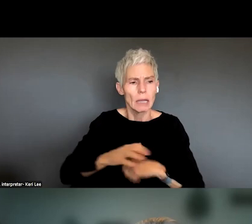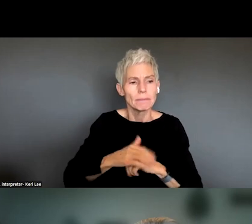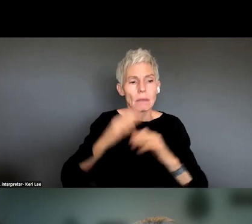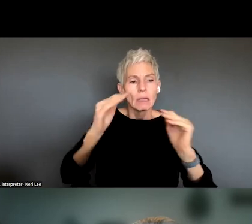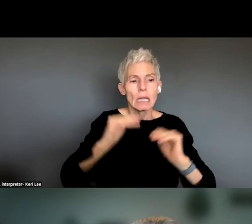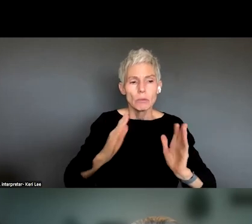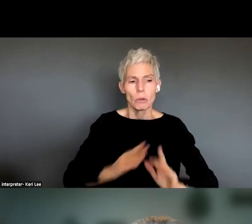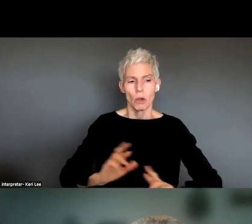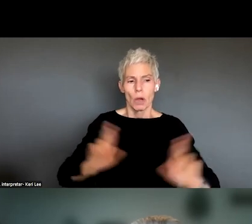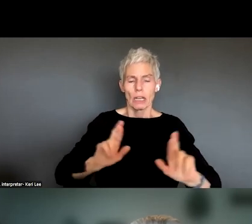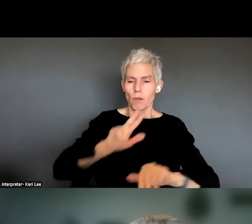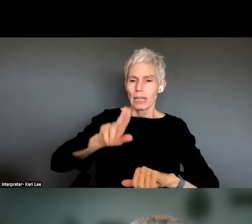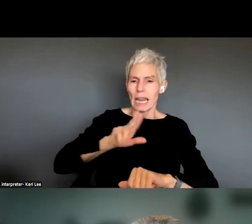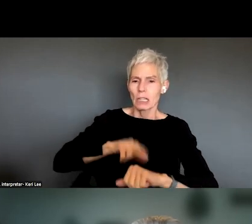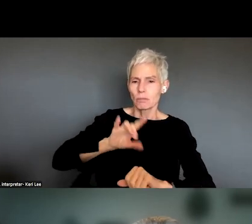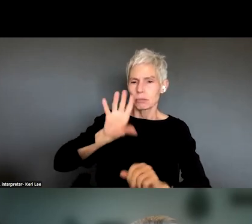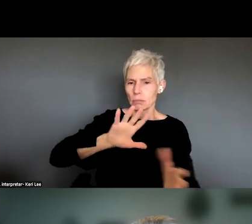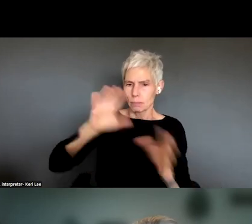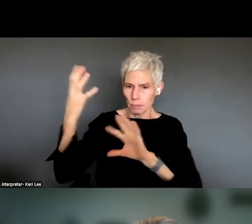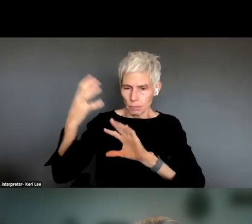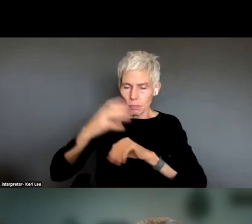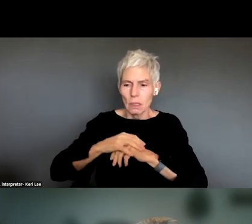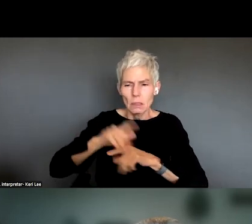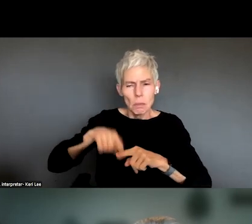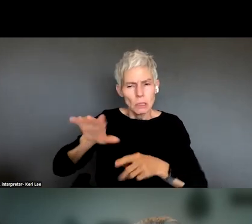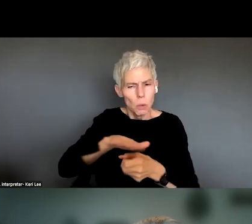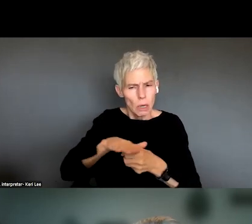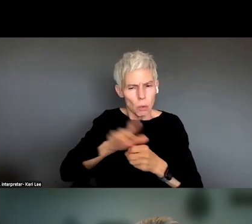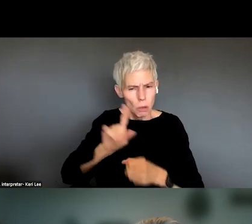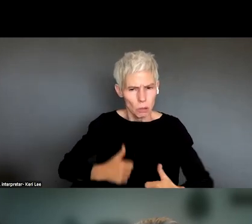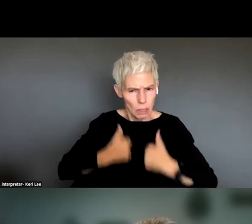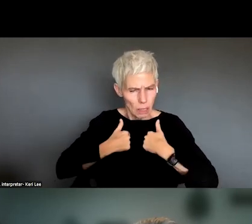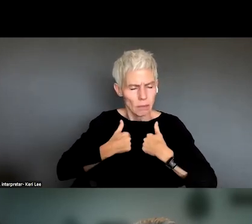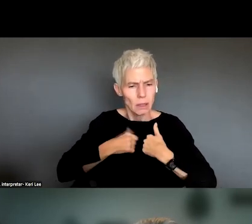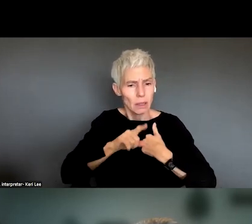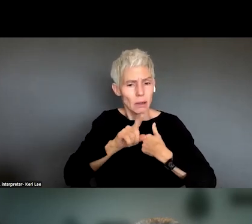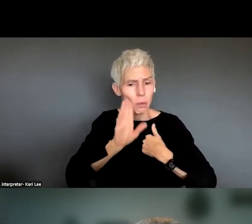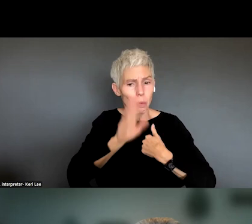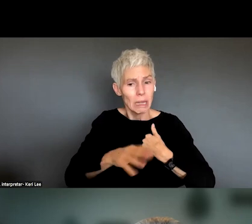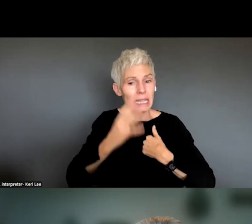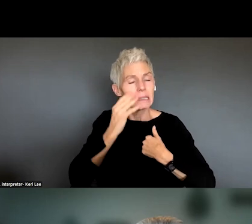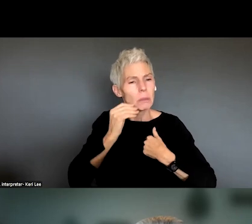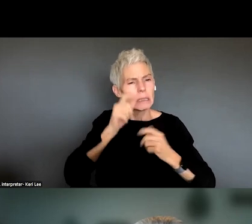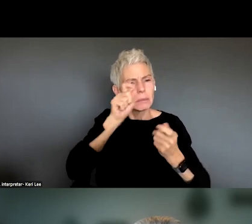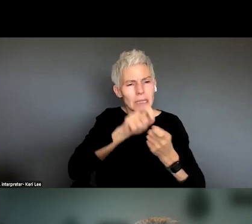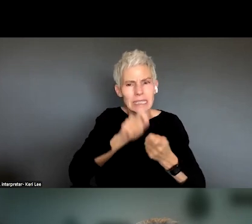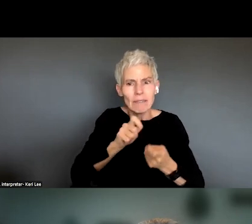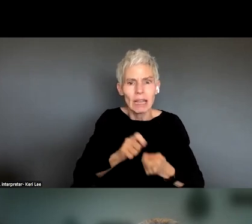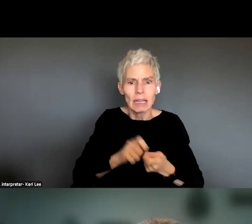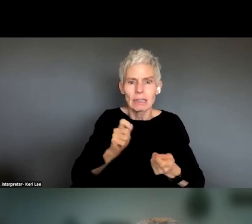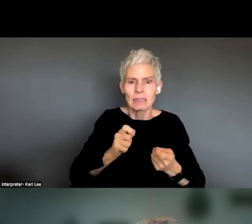really depending on your location, where you are, you're more likely to experience certain events than others.